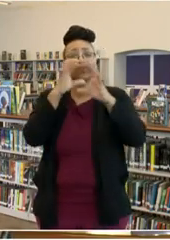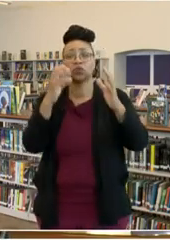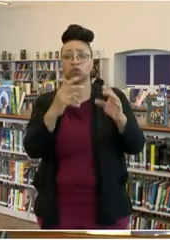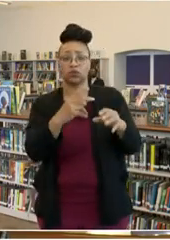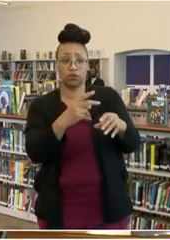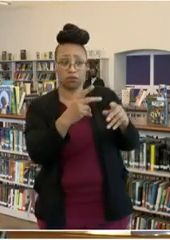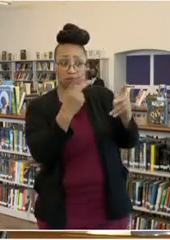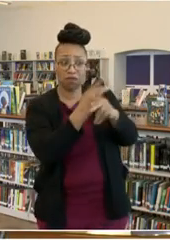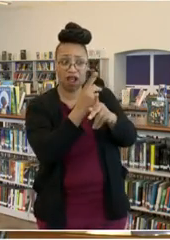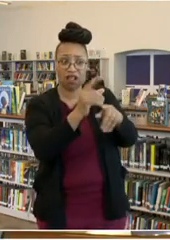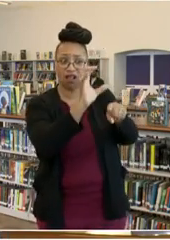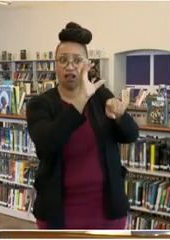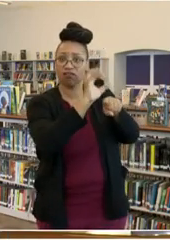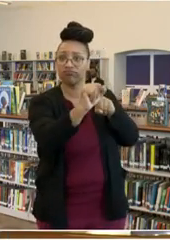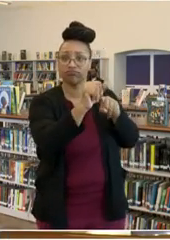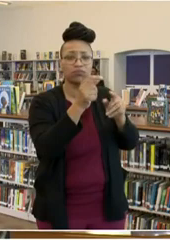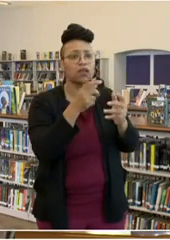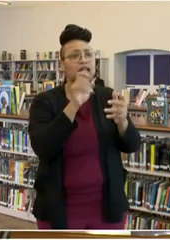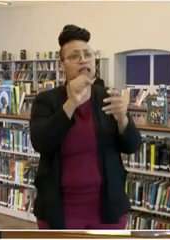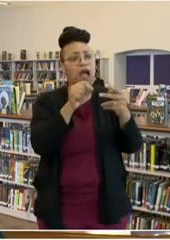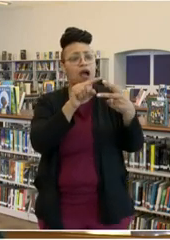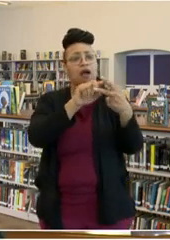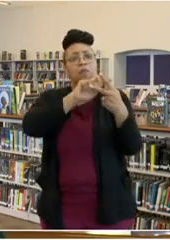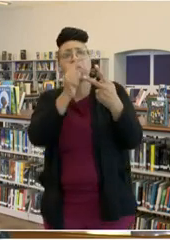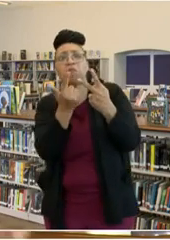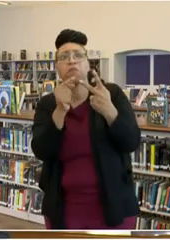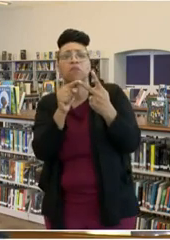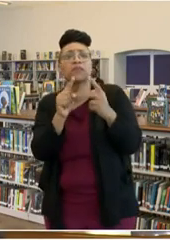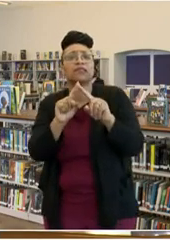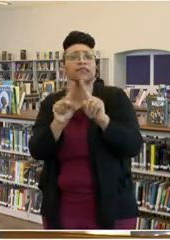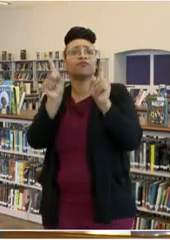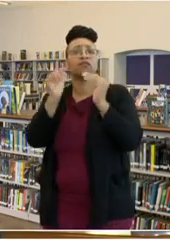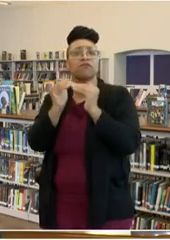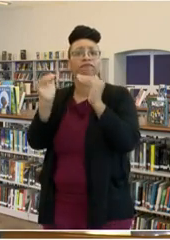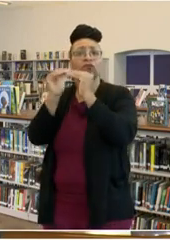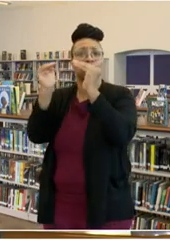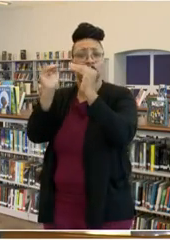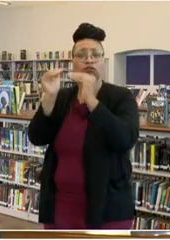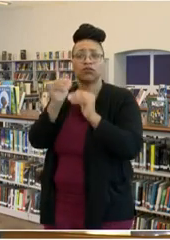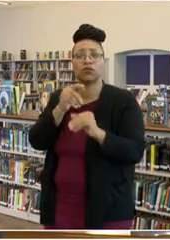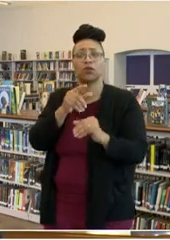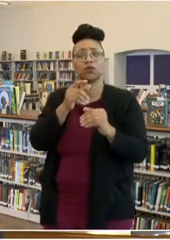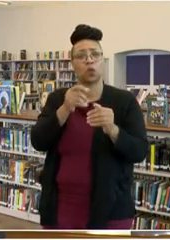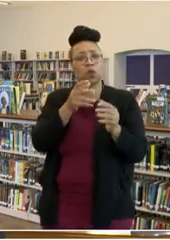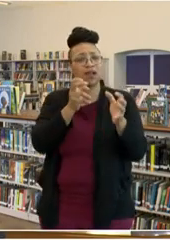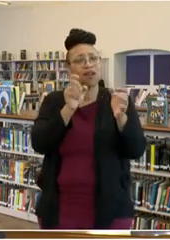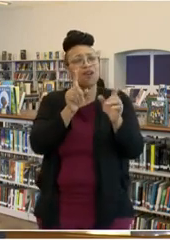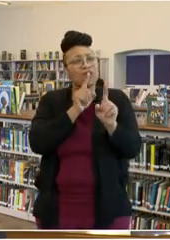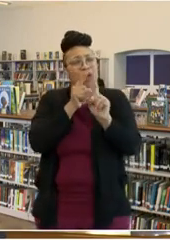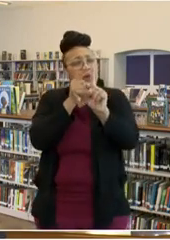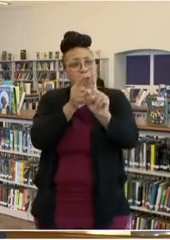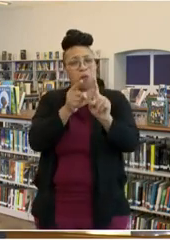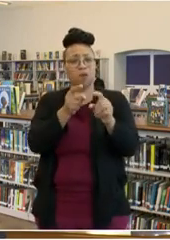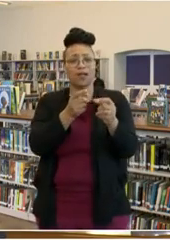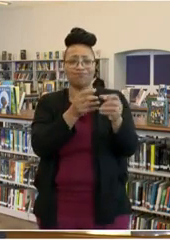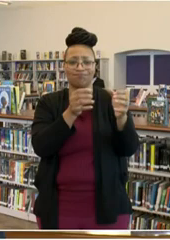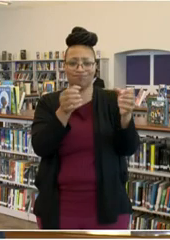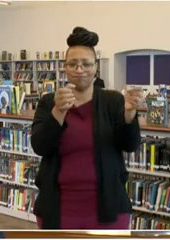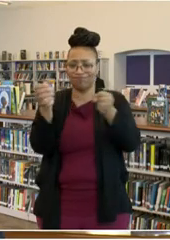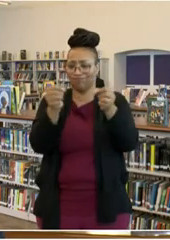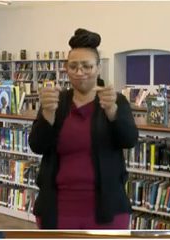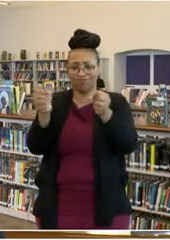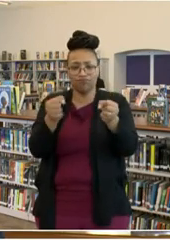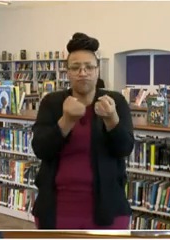our supports, again, are nimble and agile, so we can bring students in and out of these types of supports. And then we also ensure that there's